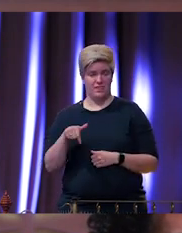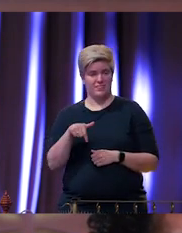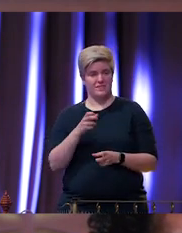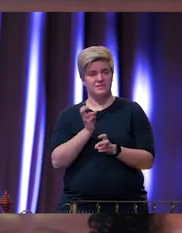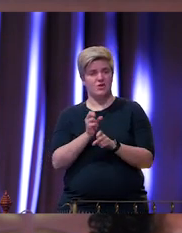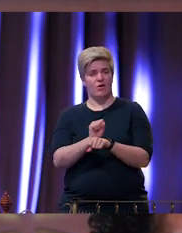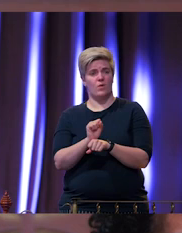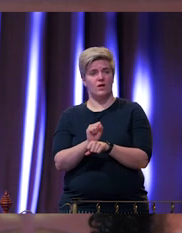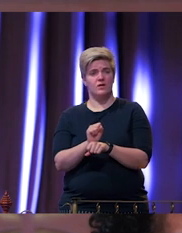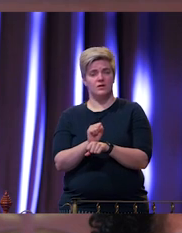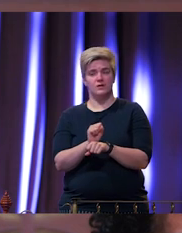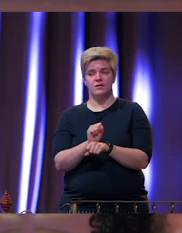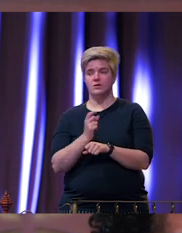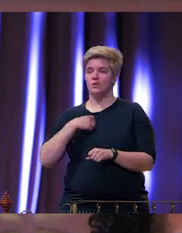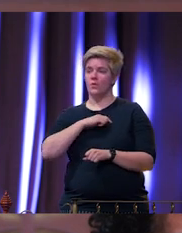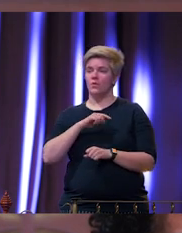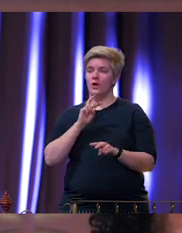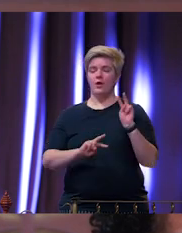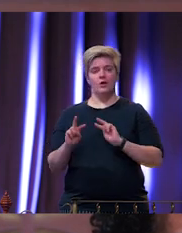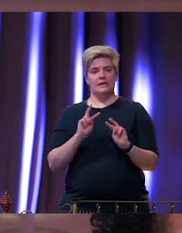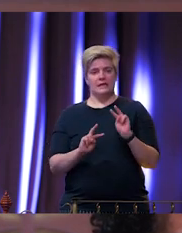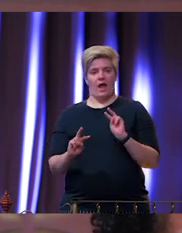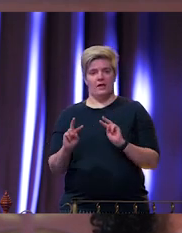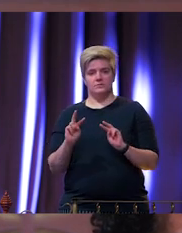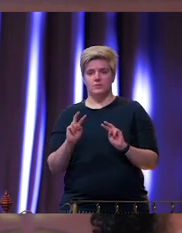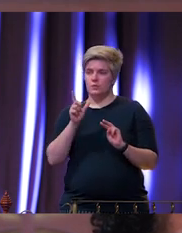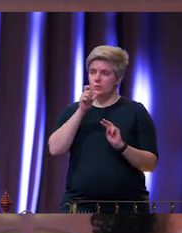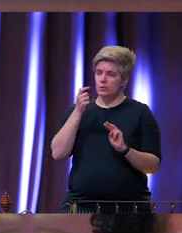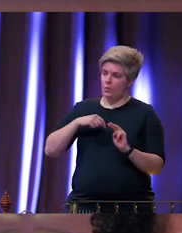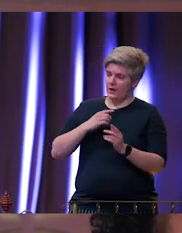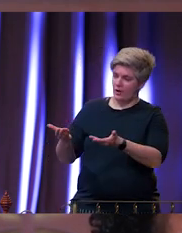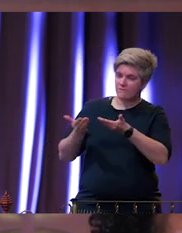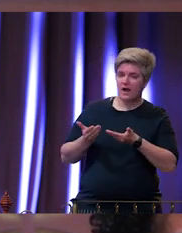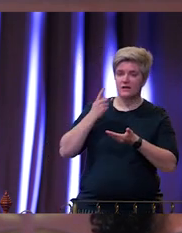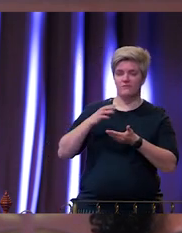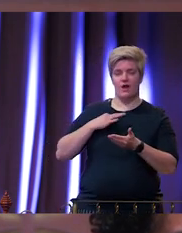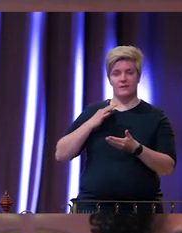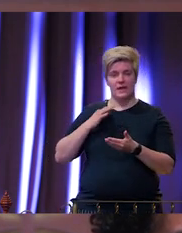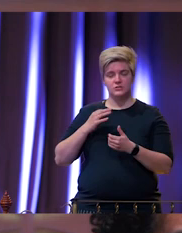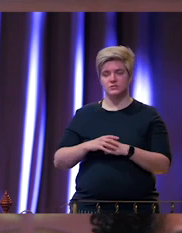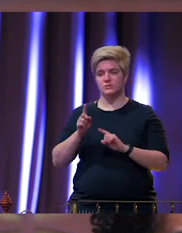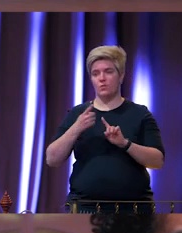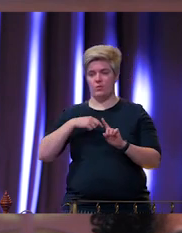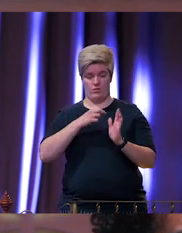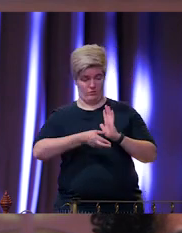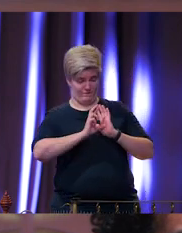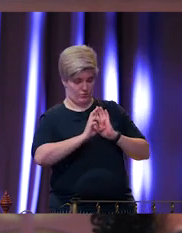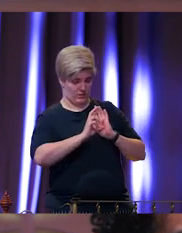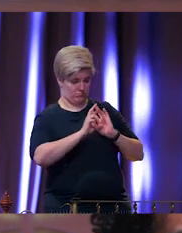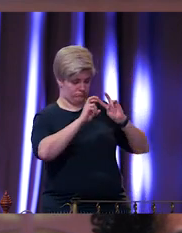so when we're looking at, you know, who we're inviting in for applications, when we're reviewing